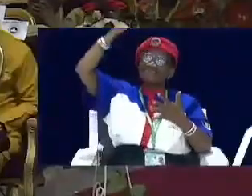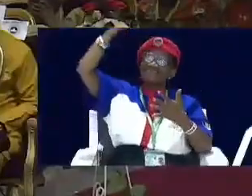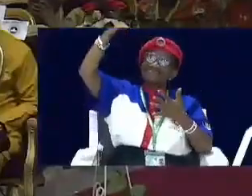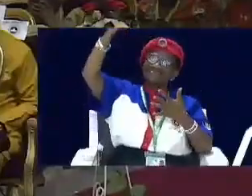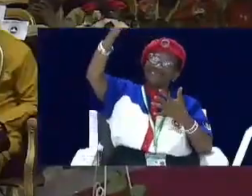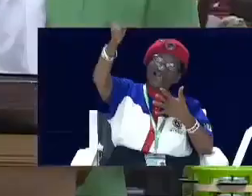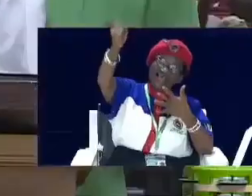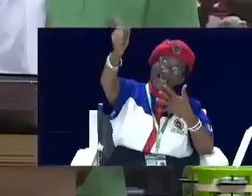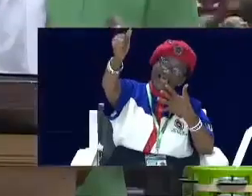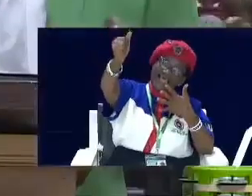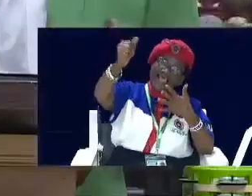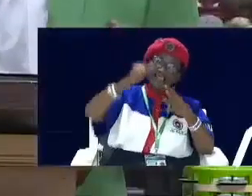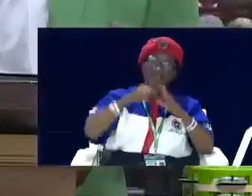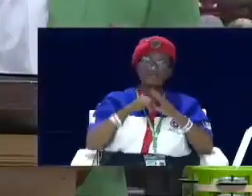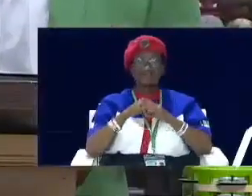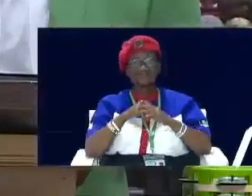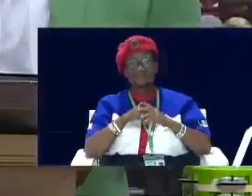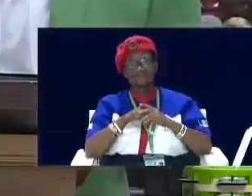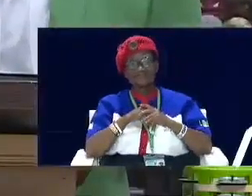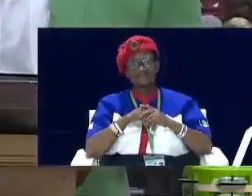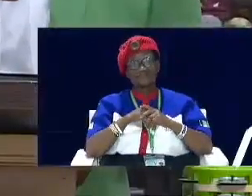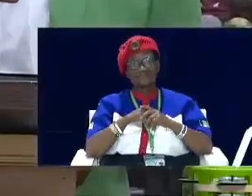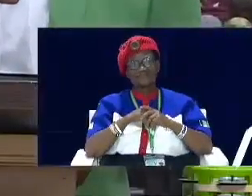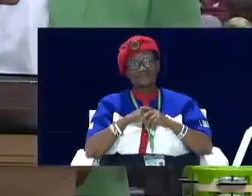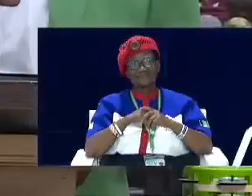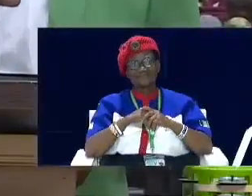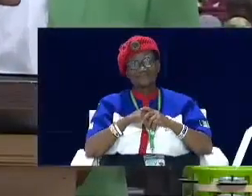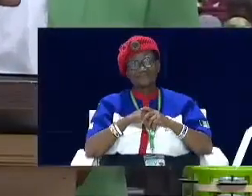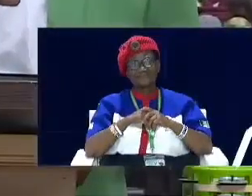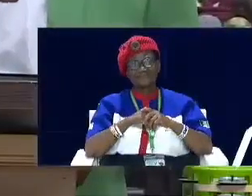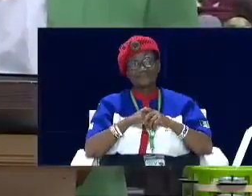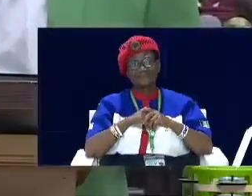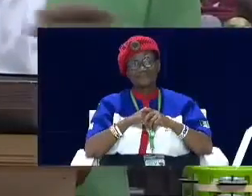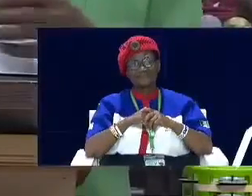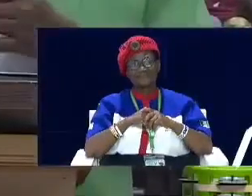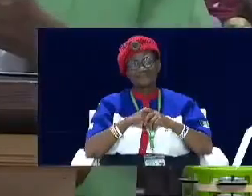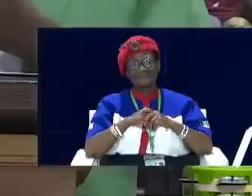Yo je odun ayo ti ko lopin fun o.